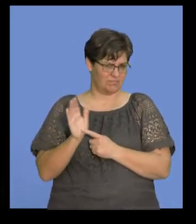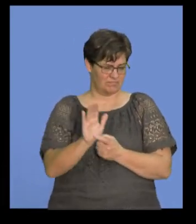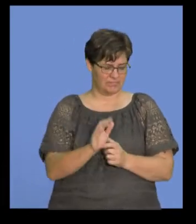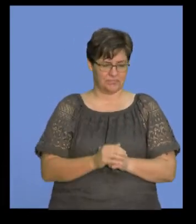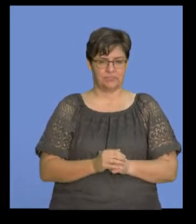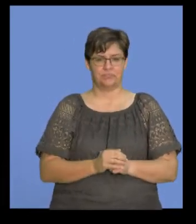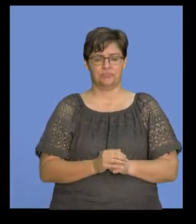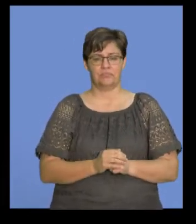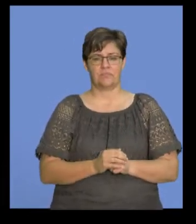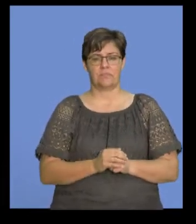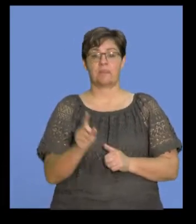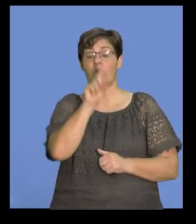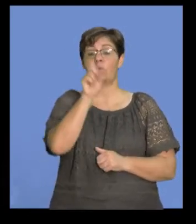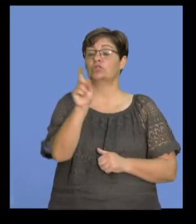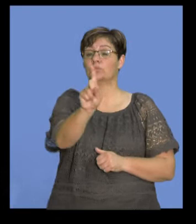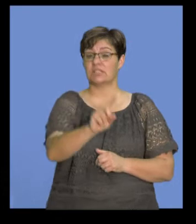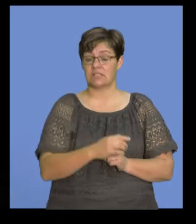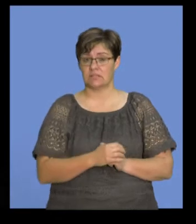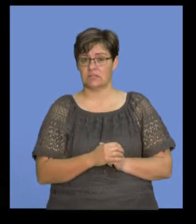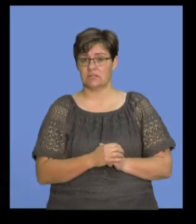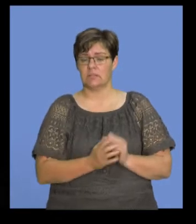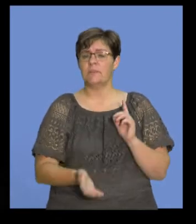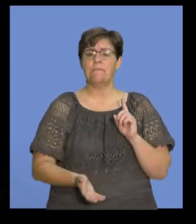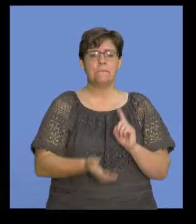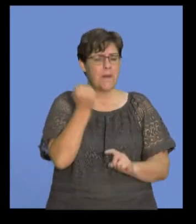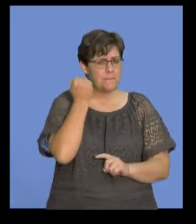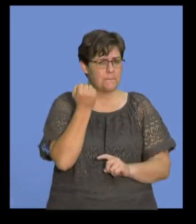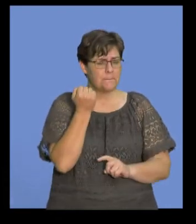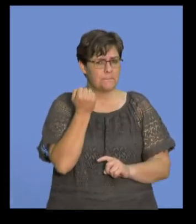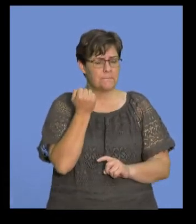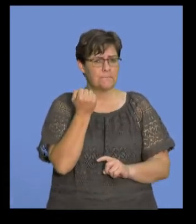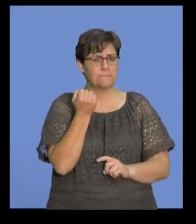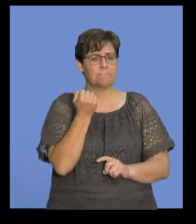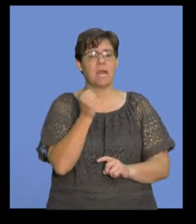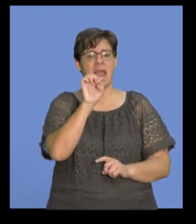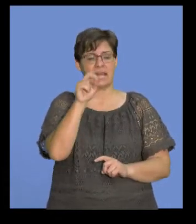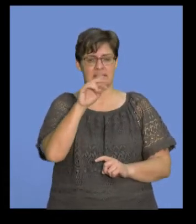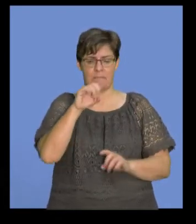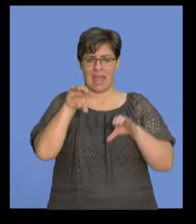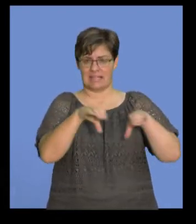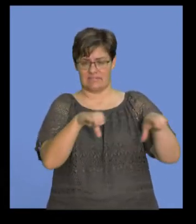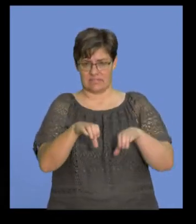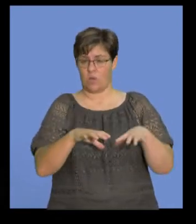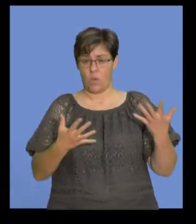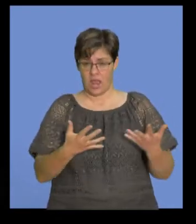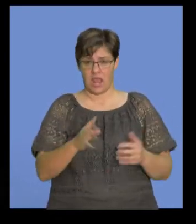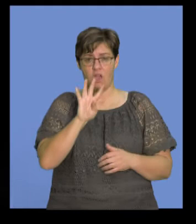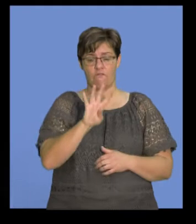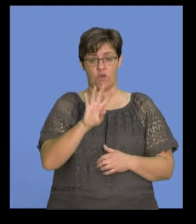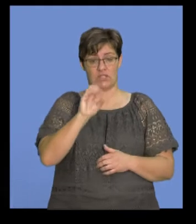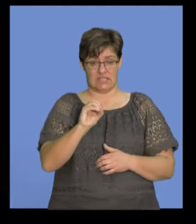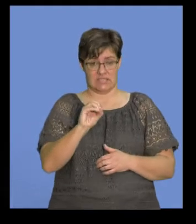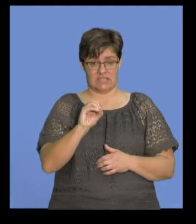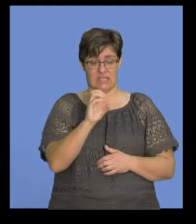So the question is, determine, the enzyme activity at 40